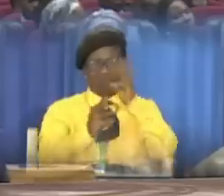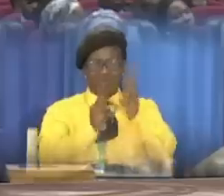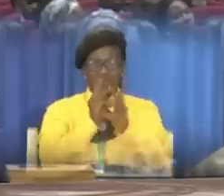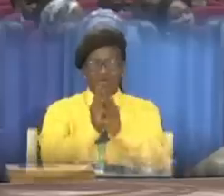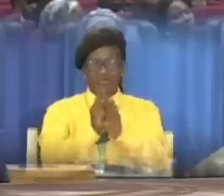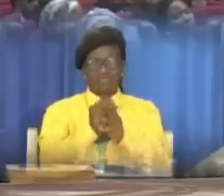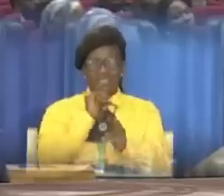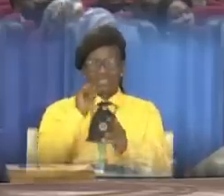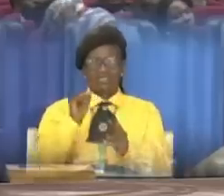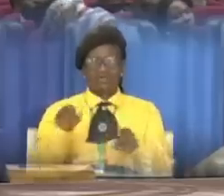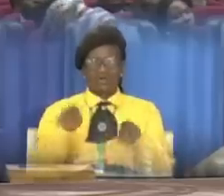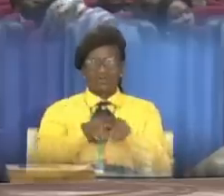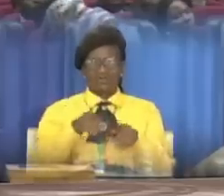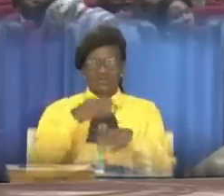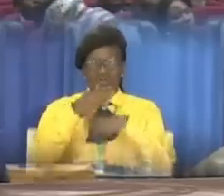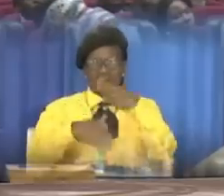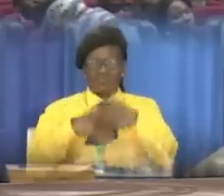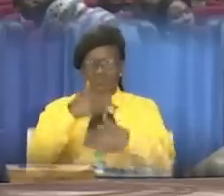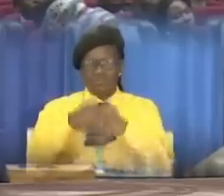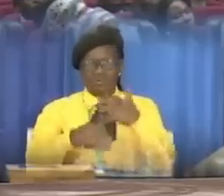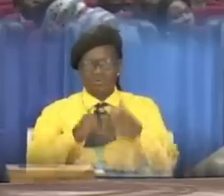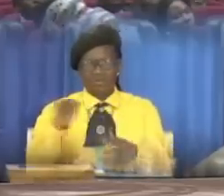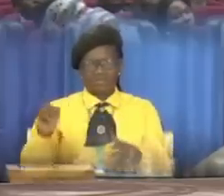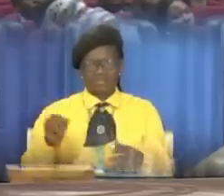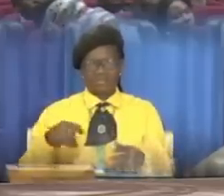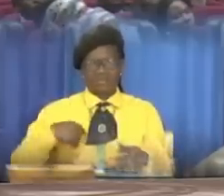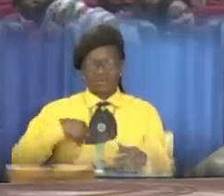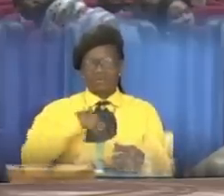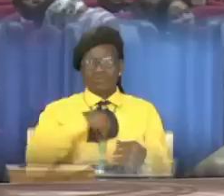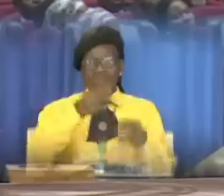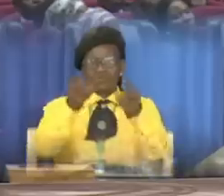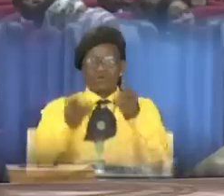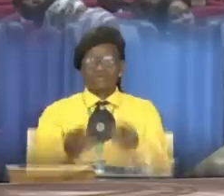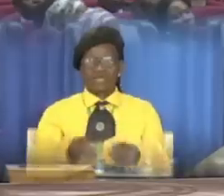so we wanted to take advantage of technology,